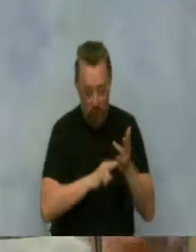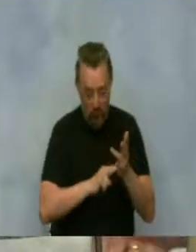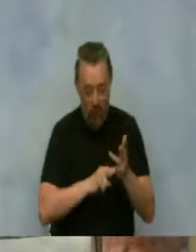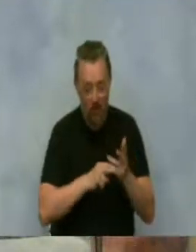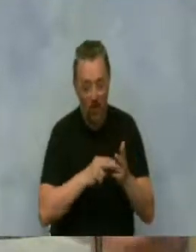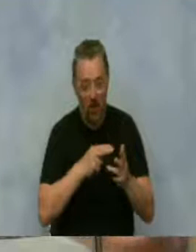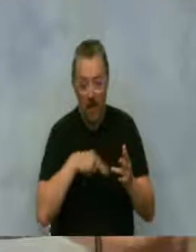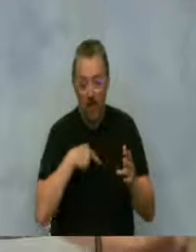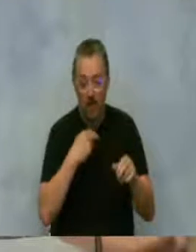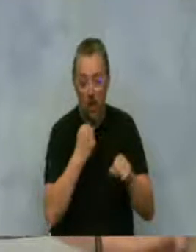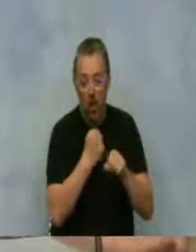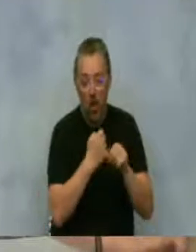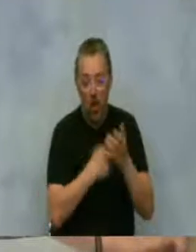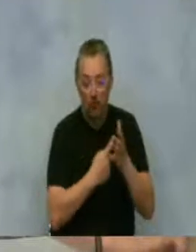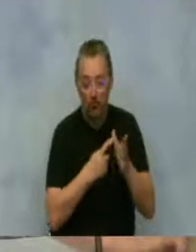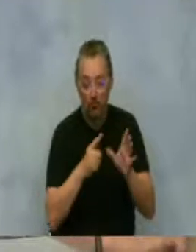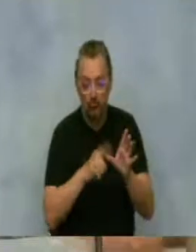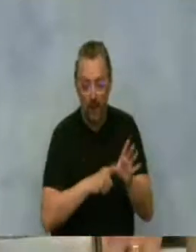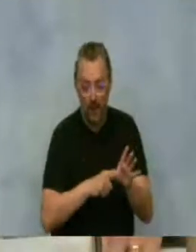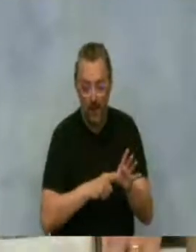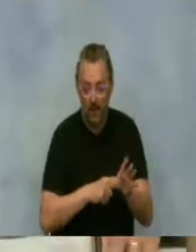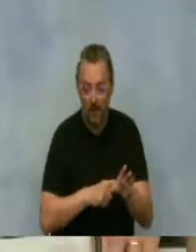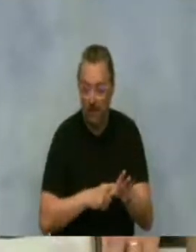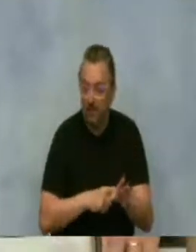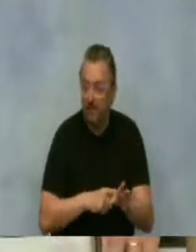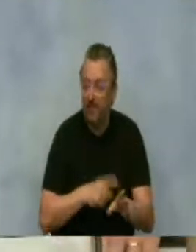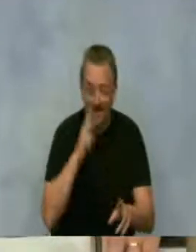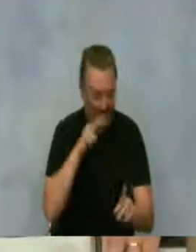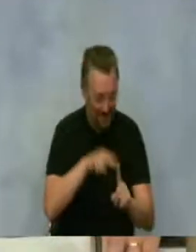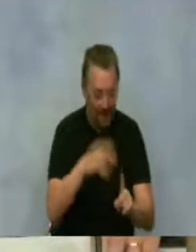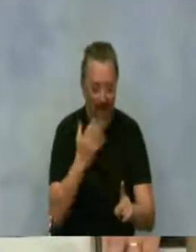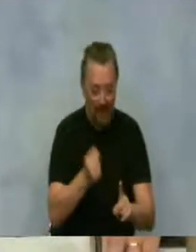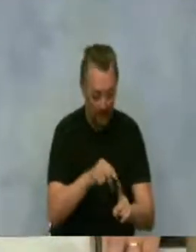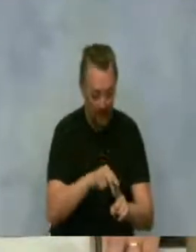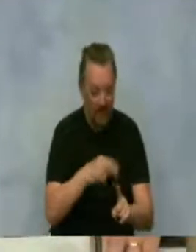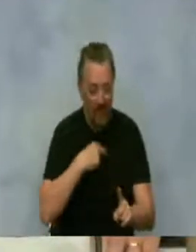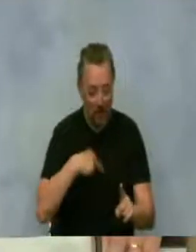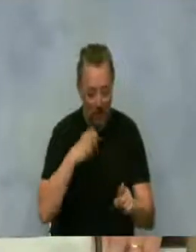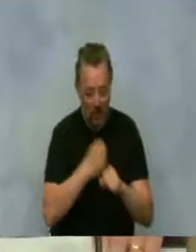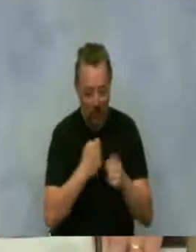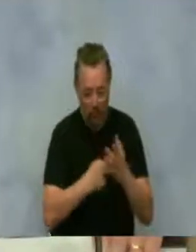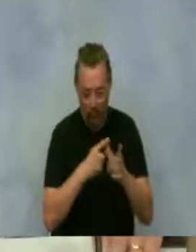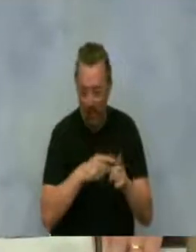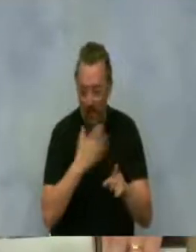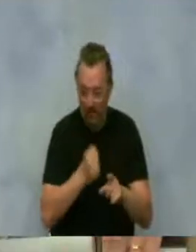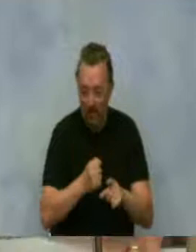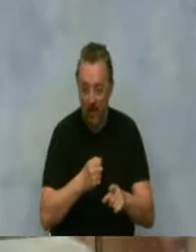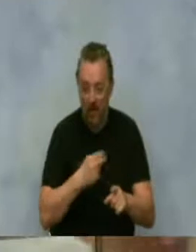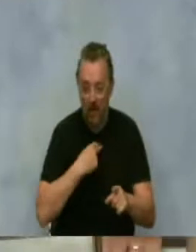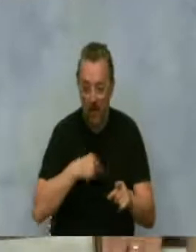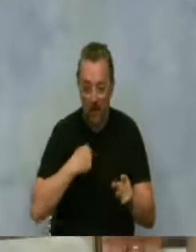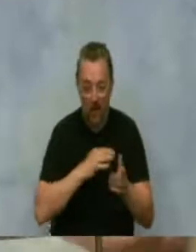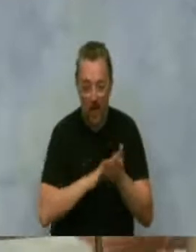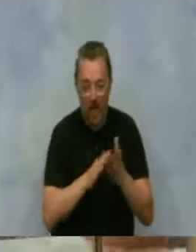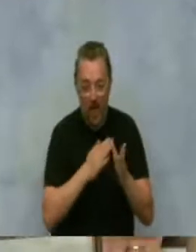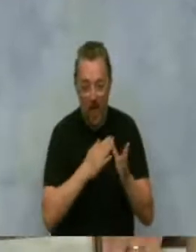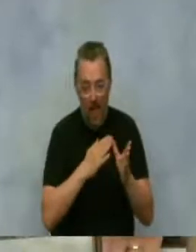Councillor Gray? Sorry, yeah, I can see that we do have Councillor Gray. We have Councillor Hamilton.